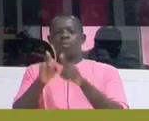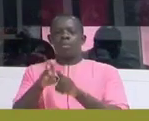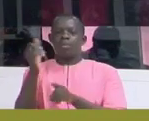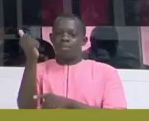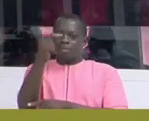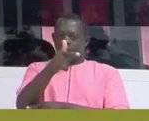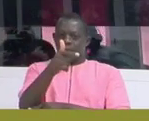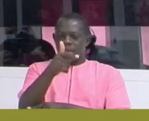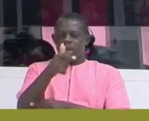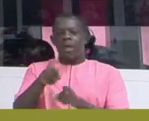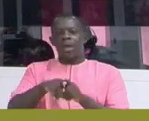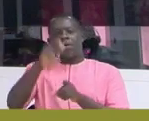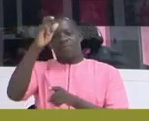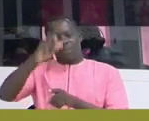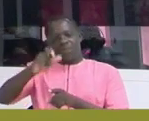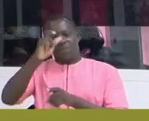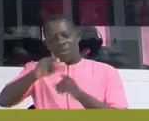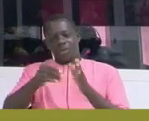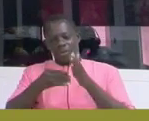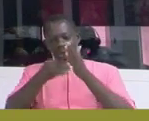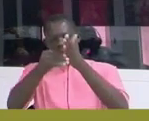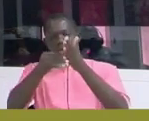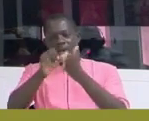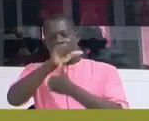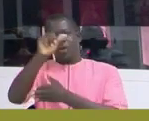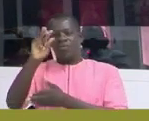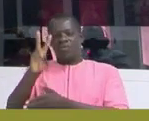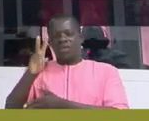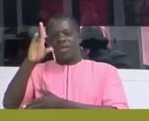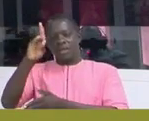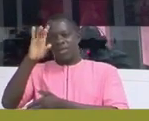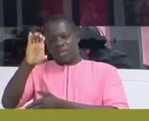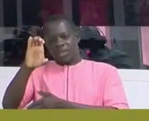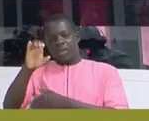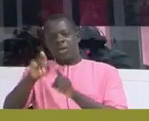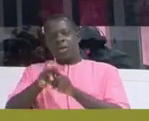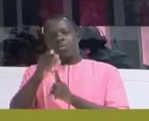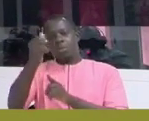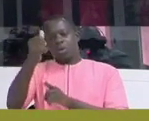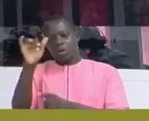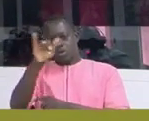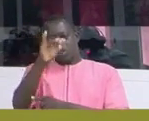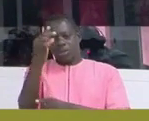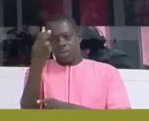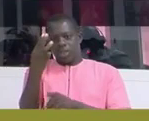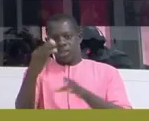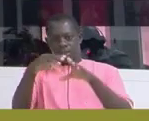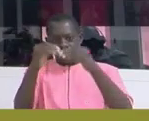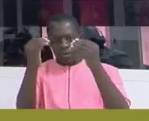money? I said we only pay the alkalos money and the VDC money which is